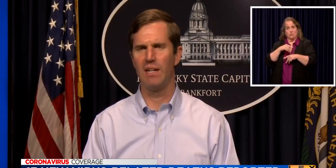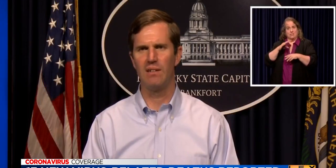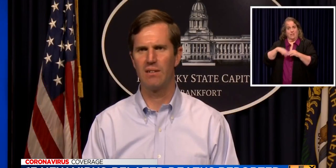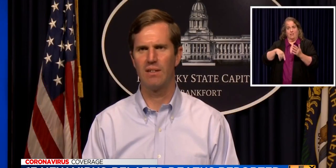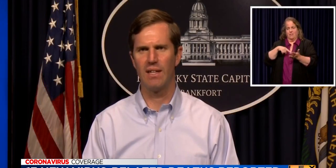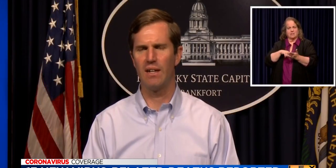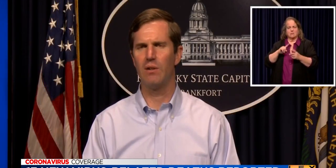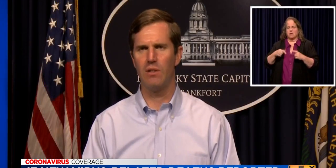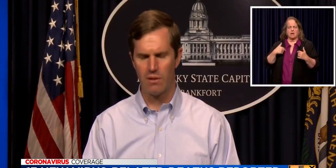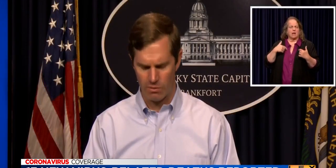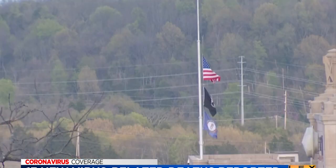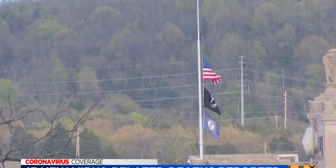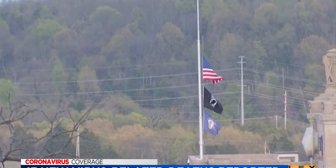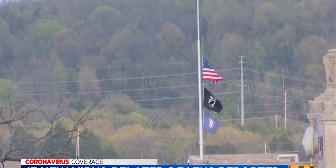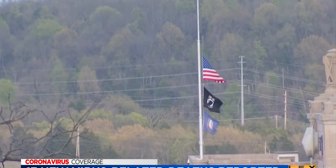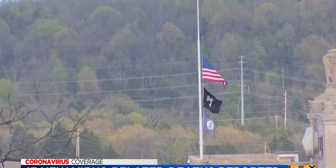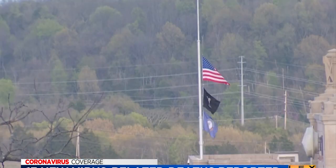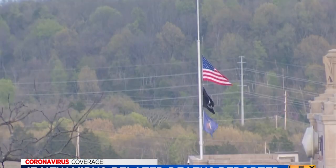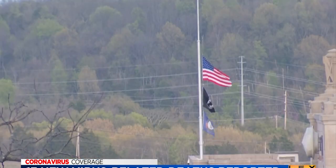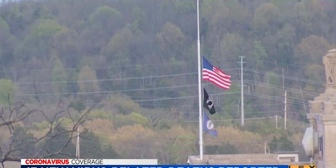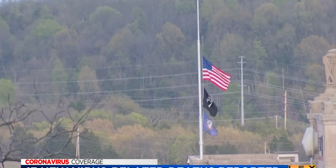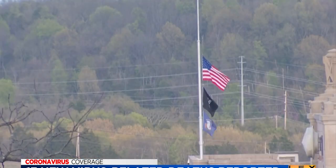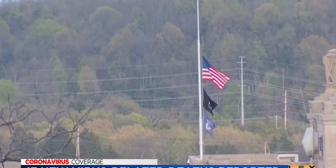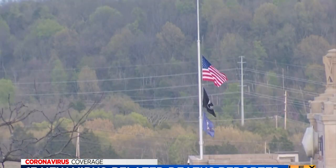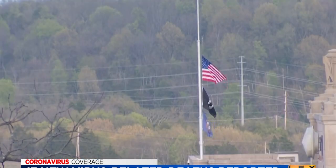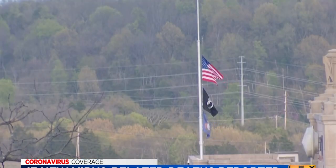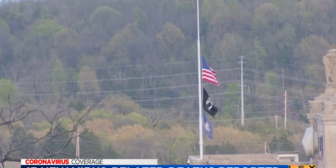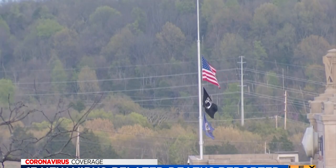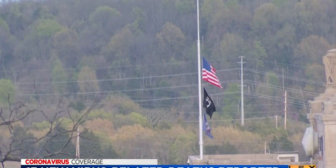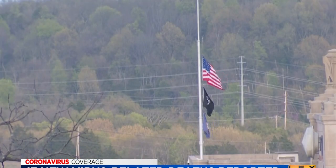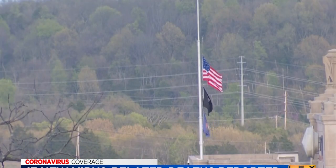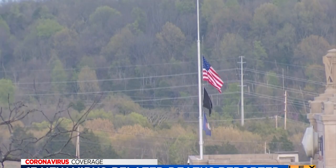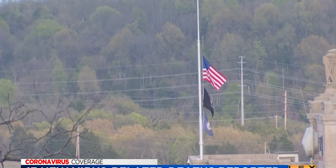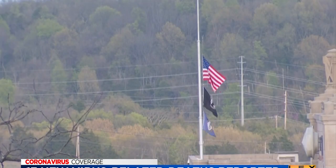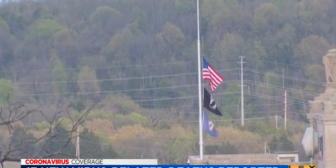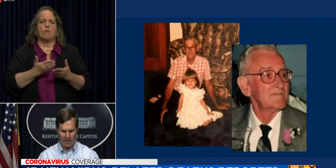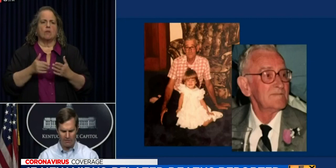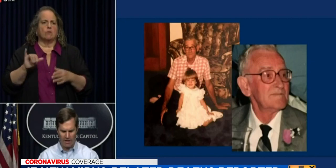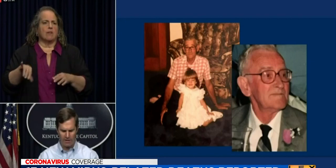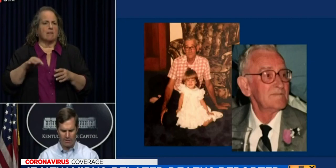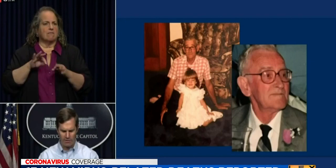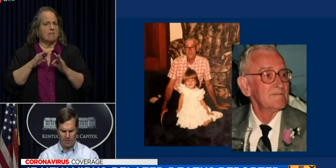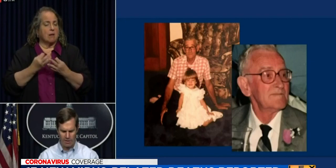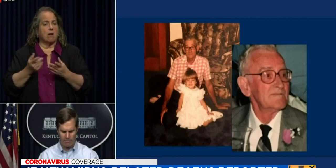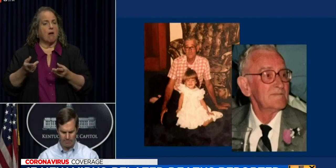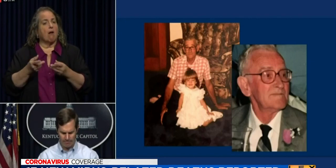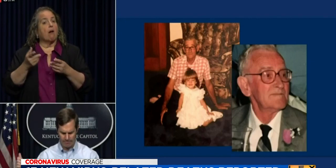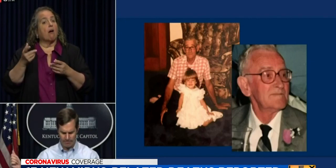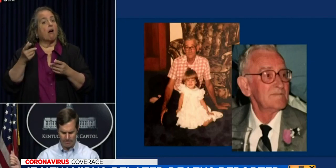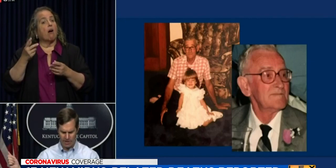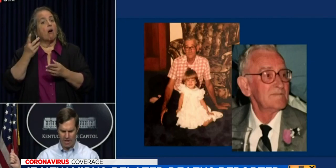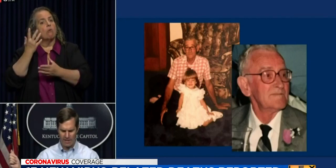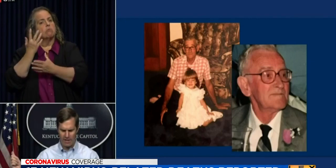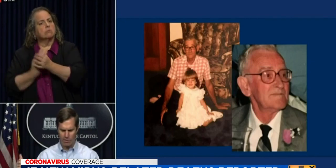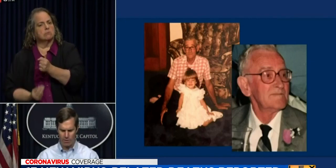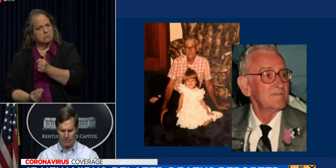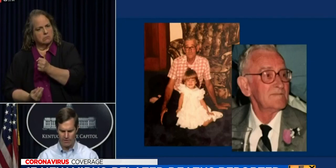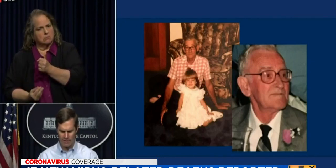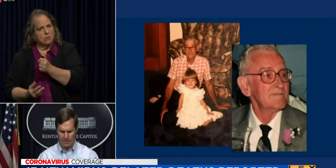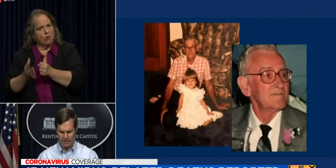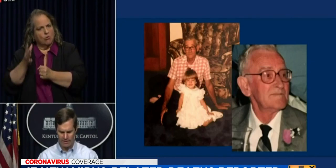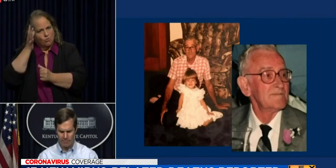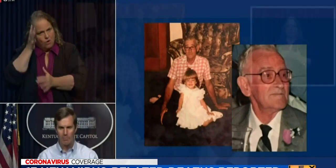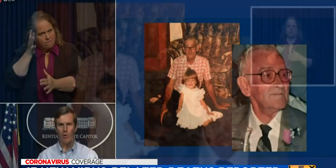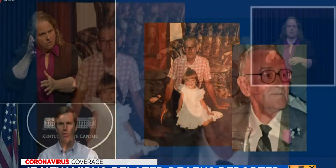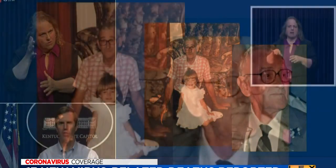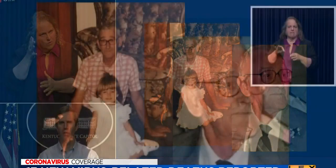Today, that number was high, 17 people lost to COVID-19. He spoke with the family of John Doug Woods, a